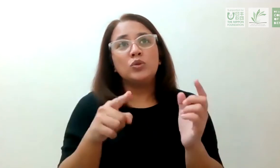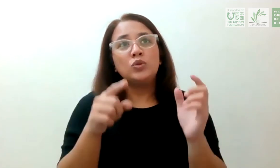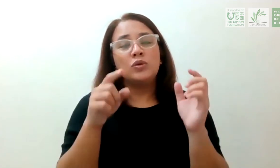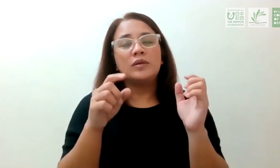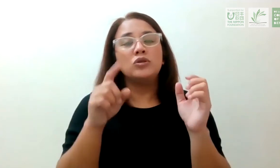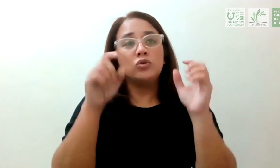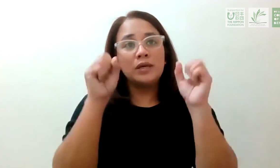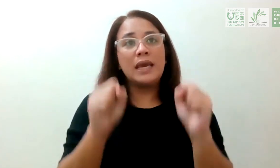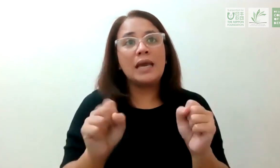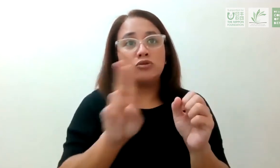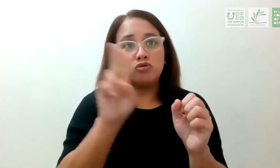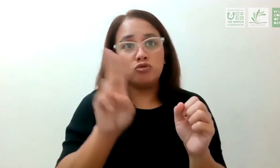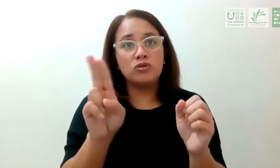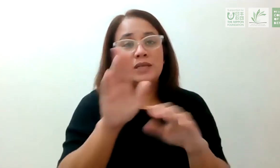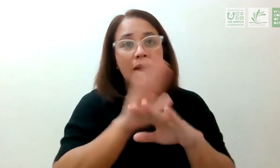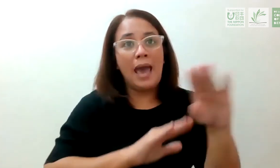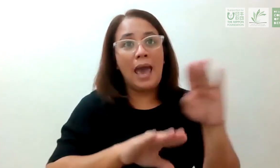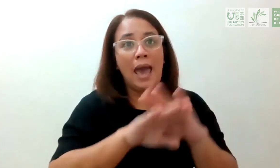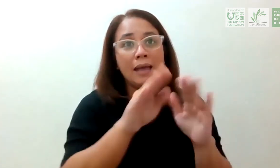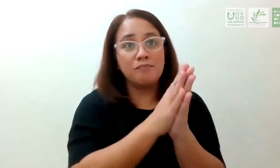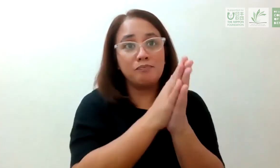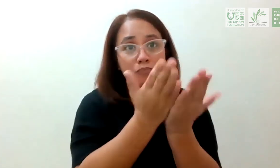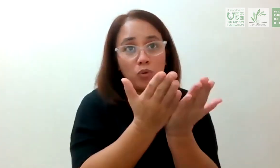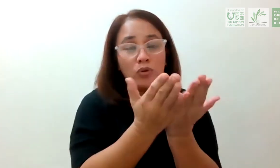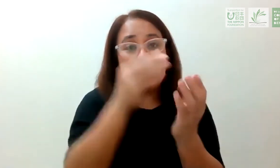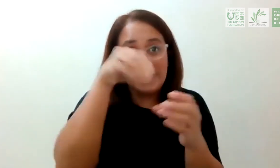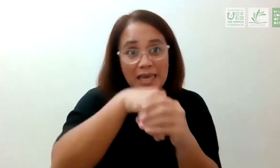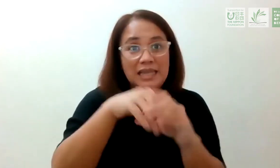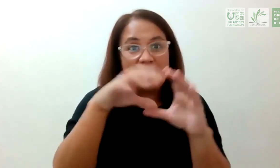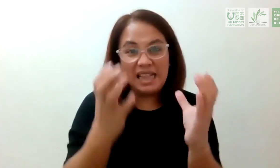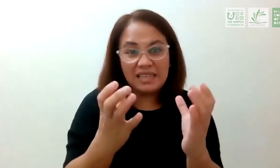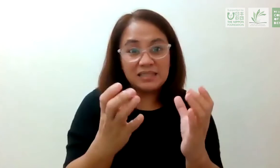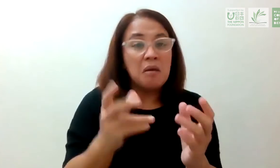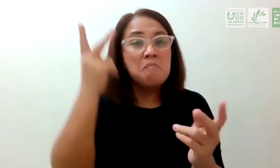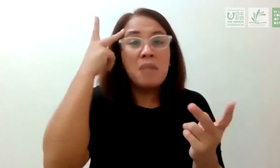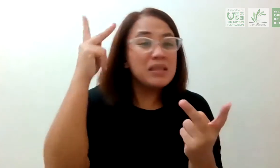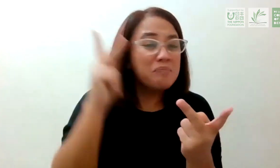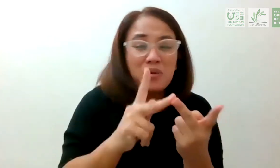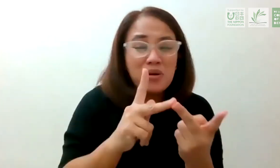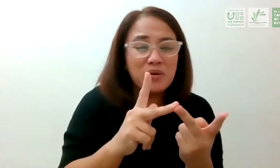handbooks inside of class, but it's not meant for that.